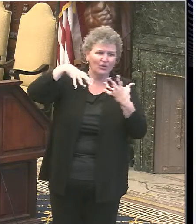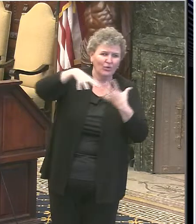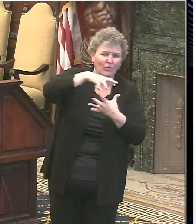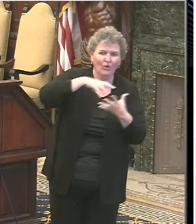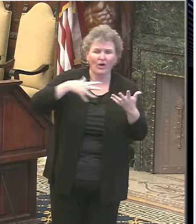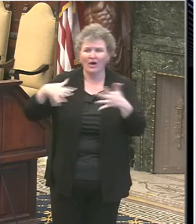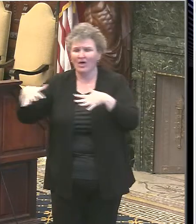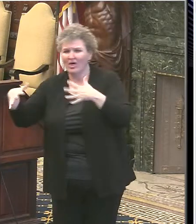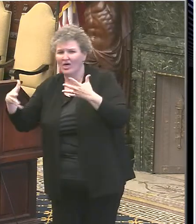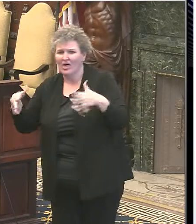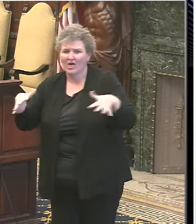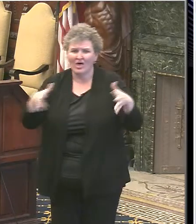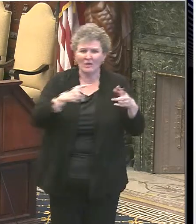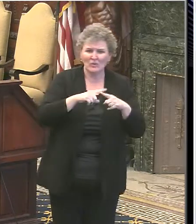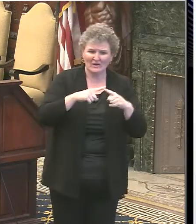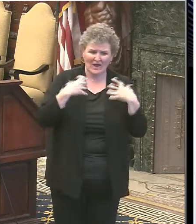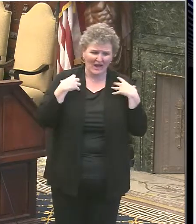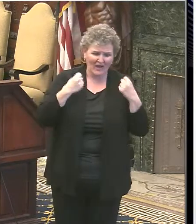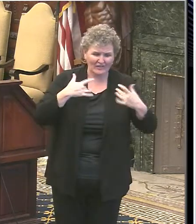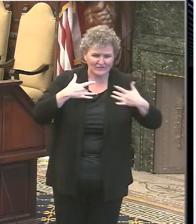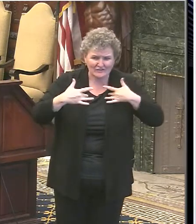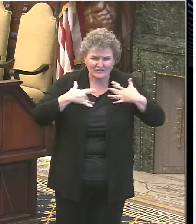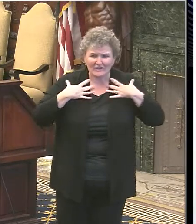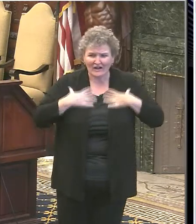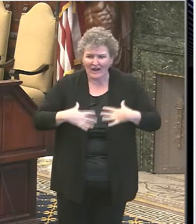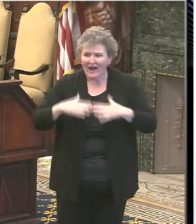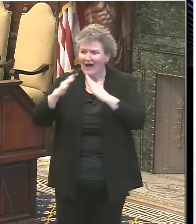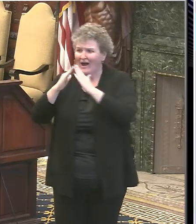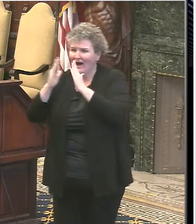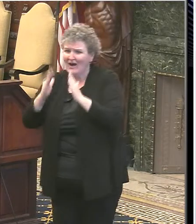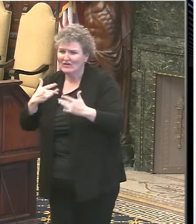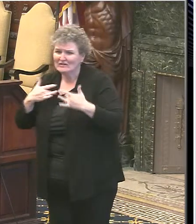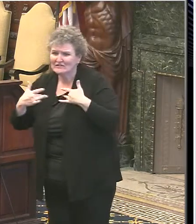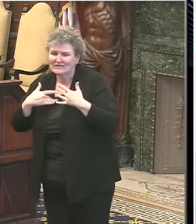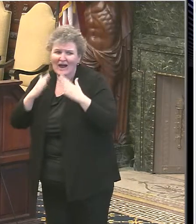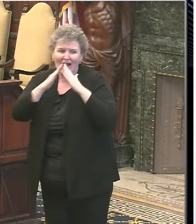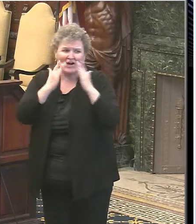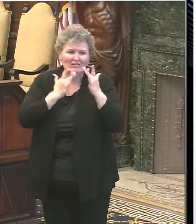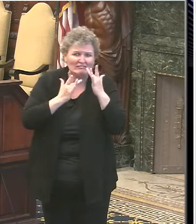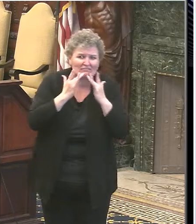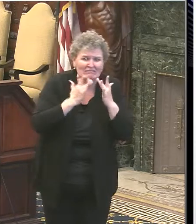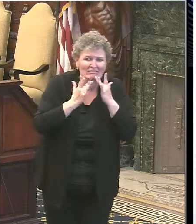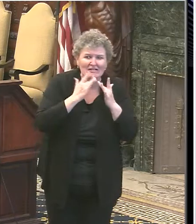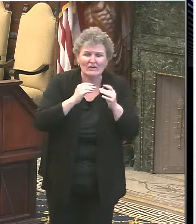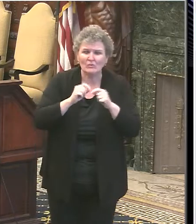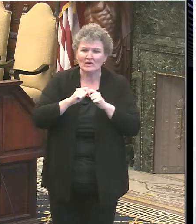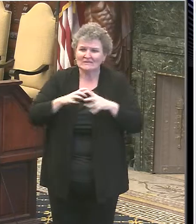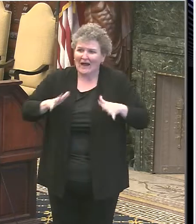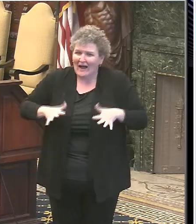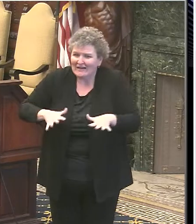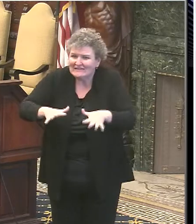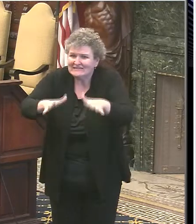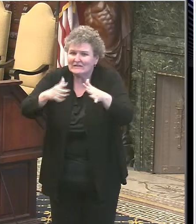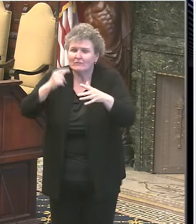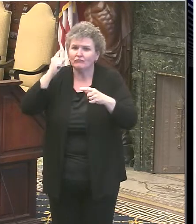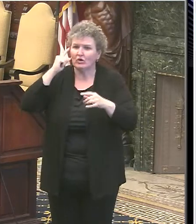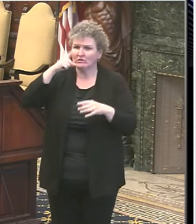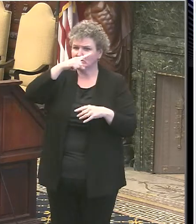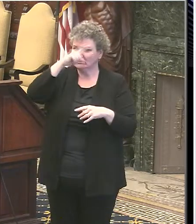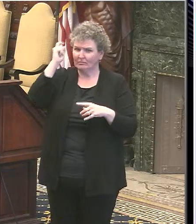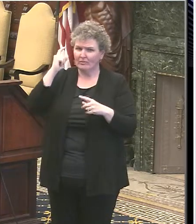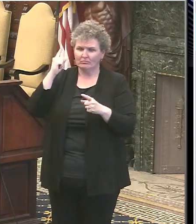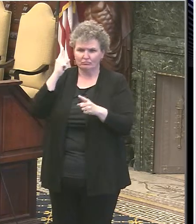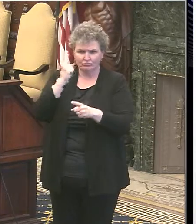face stress over health concerns, housing and wage insecurity, election anxiety, a summer of entirely justifiable